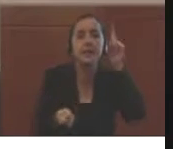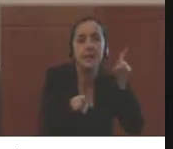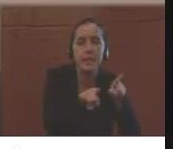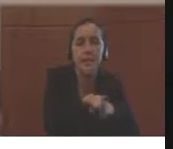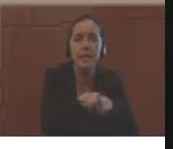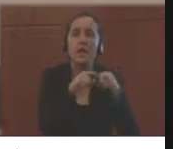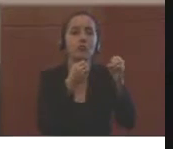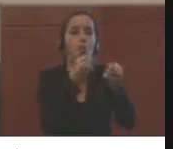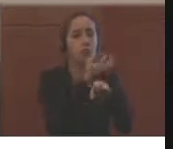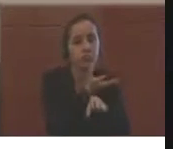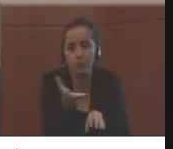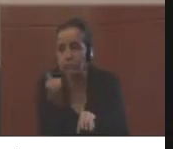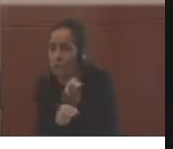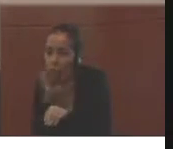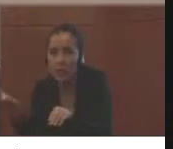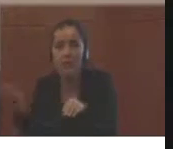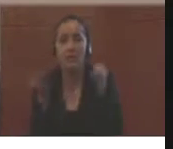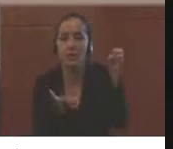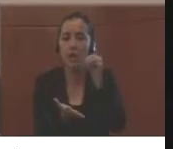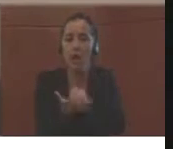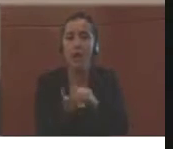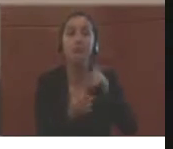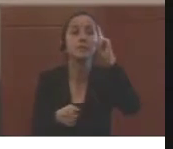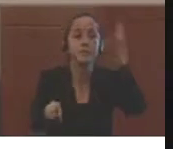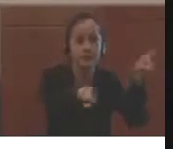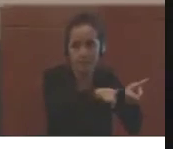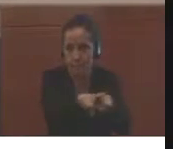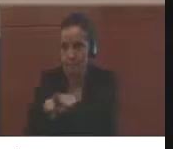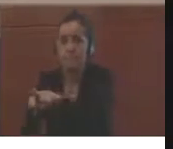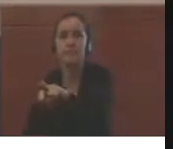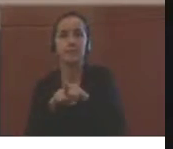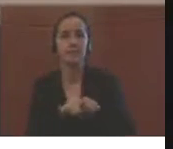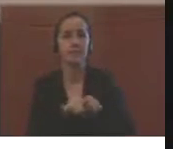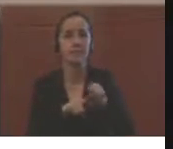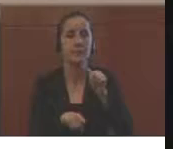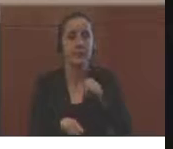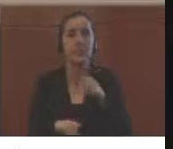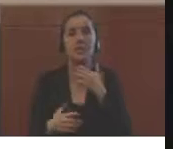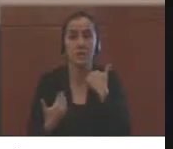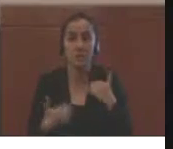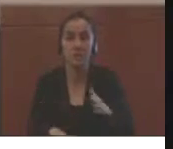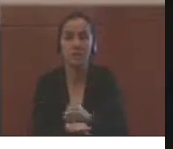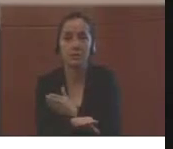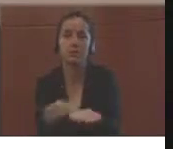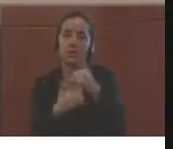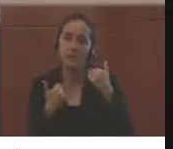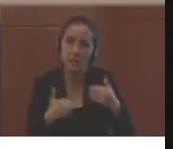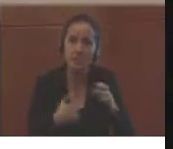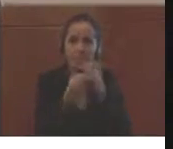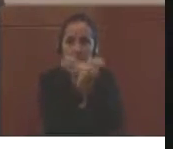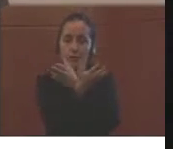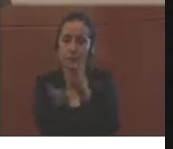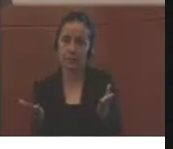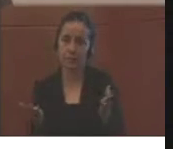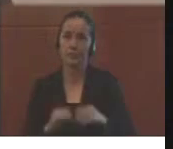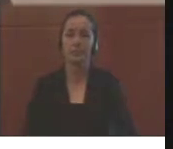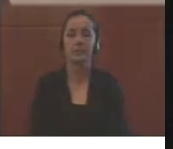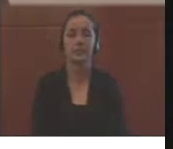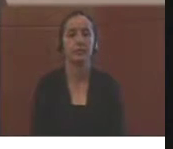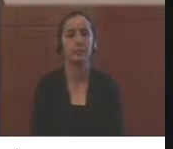It is a document of consensus that reflects the very broad visions of all of the stakeholders that I have just